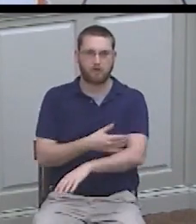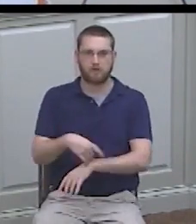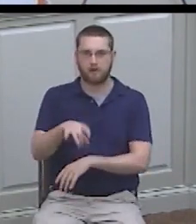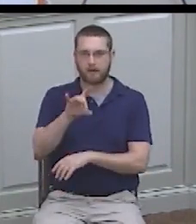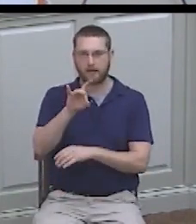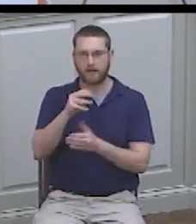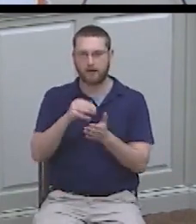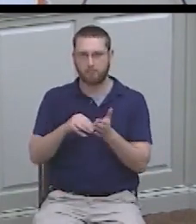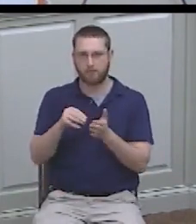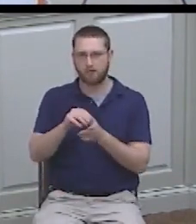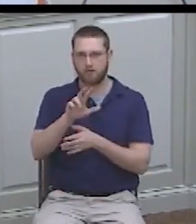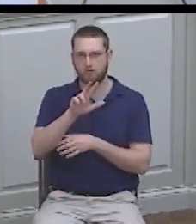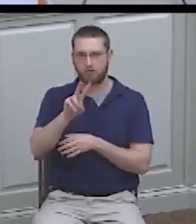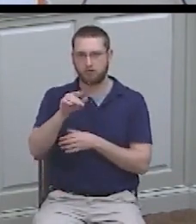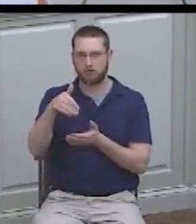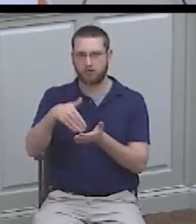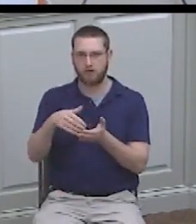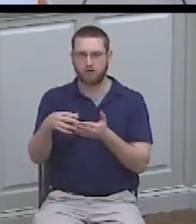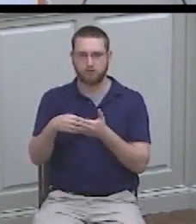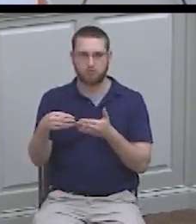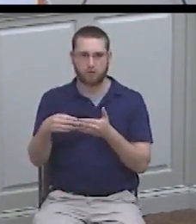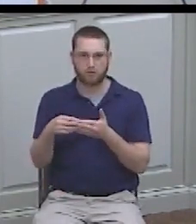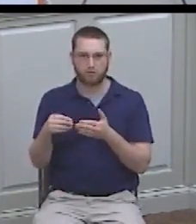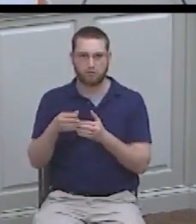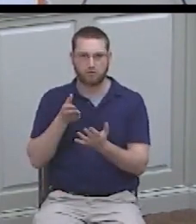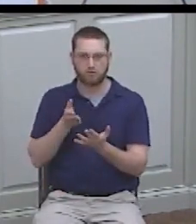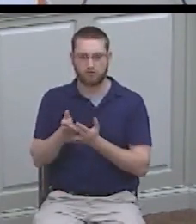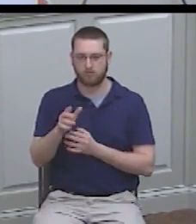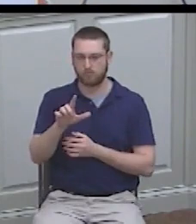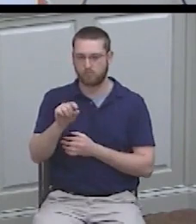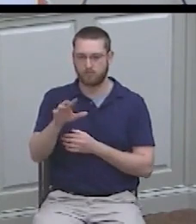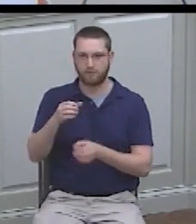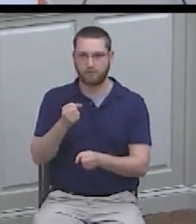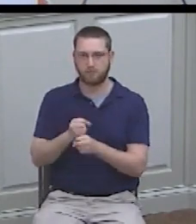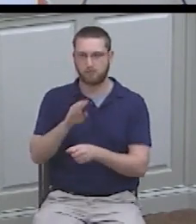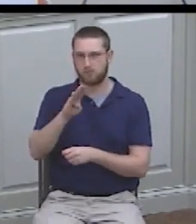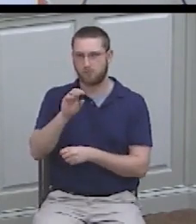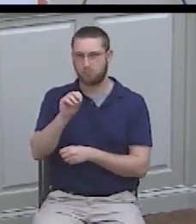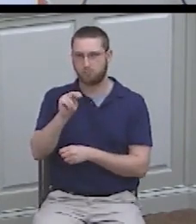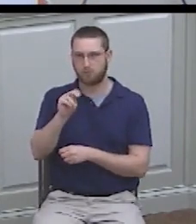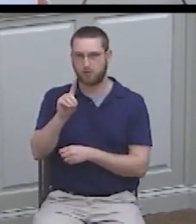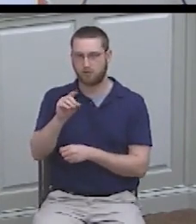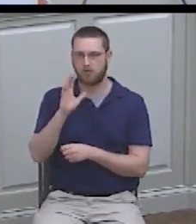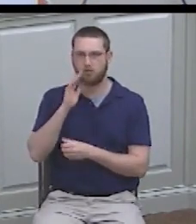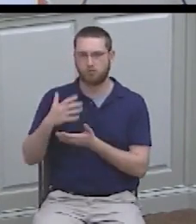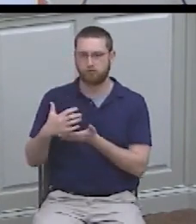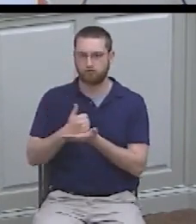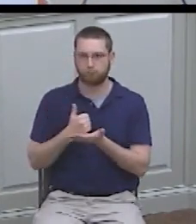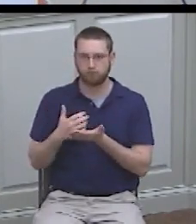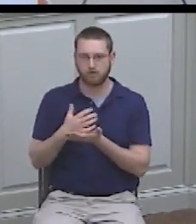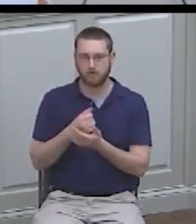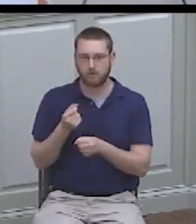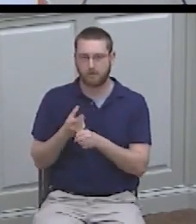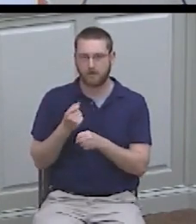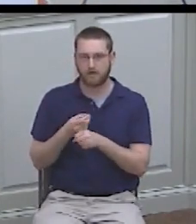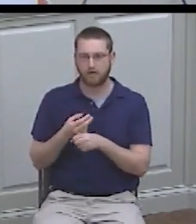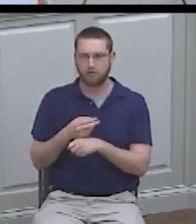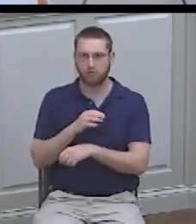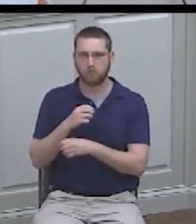$8,032,000 to be funded through a 20-year bond issue. That would generate annual utility savings of